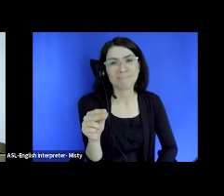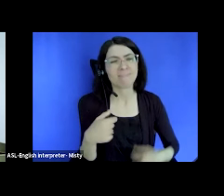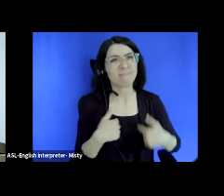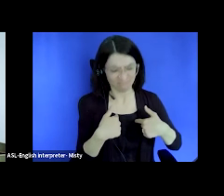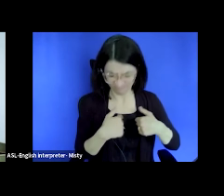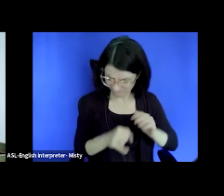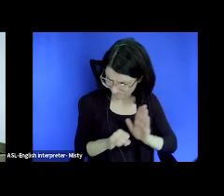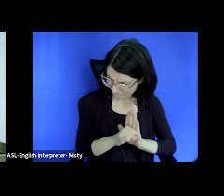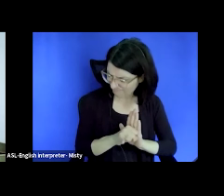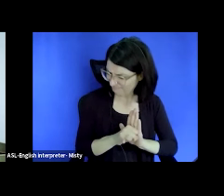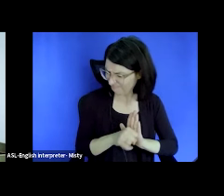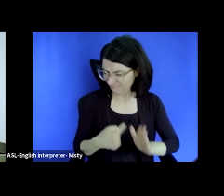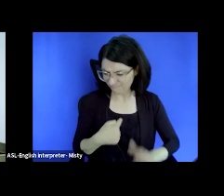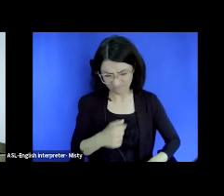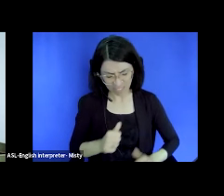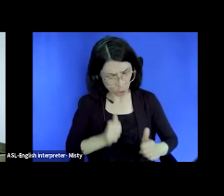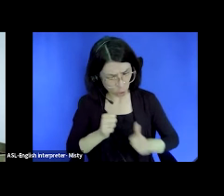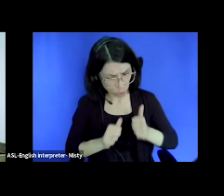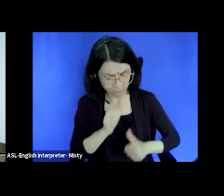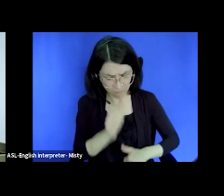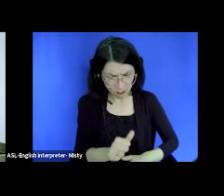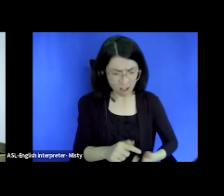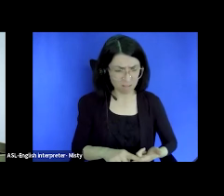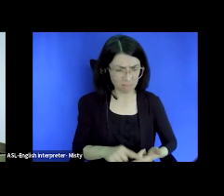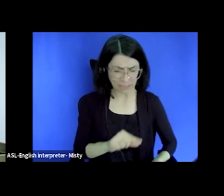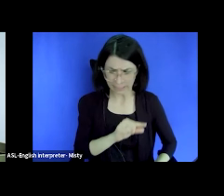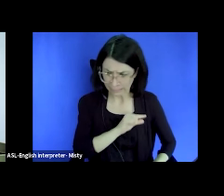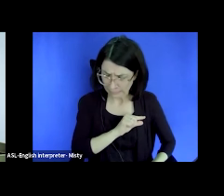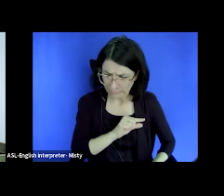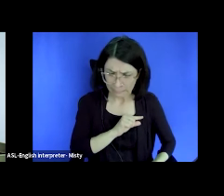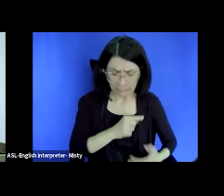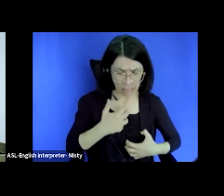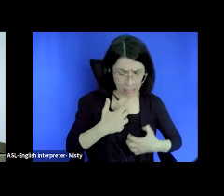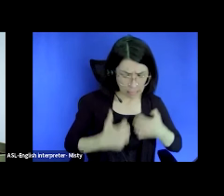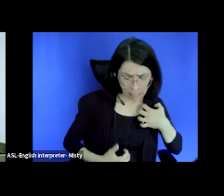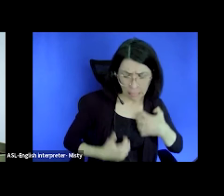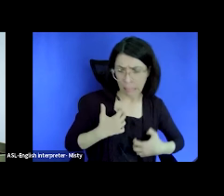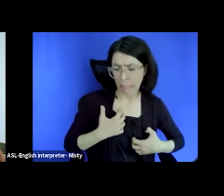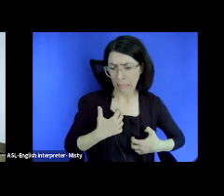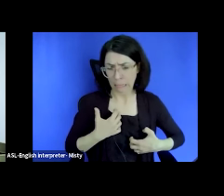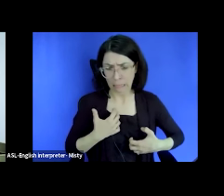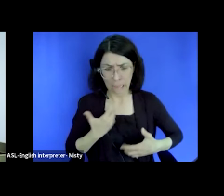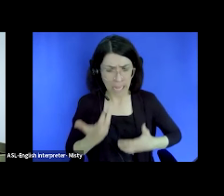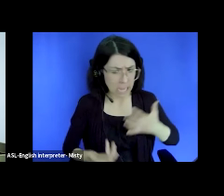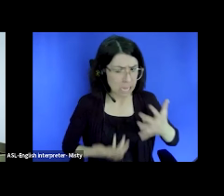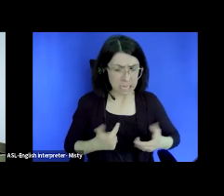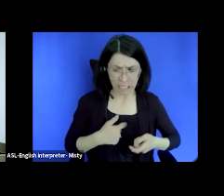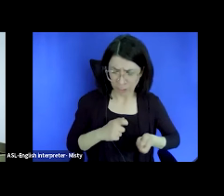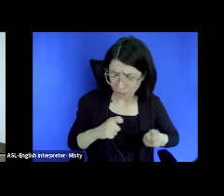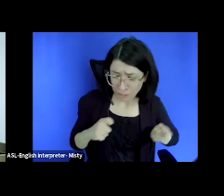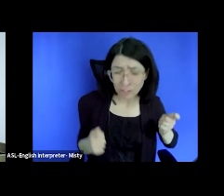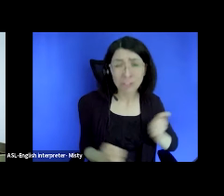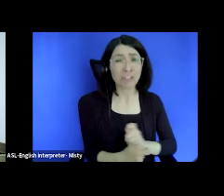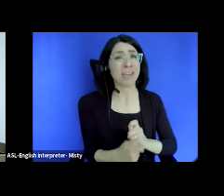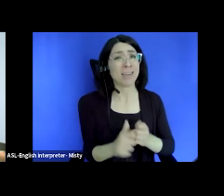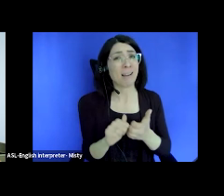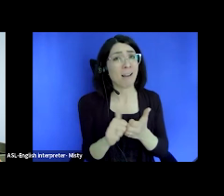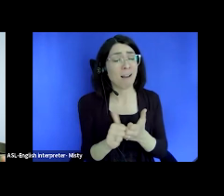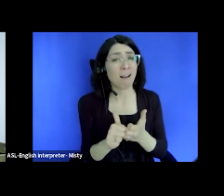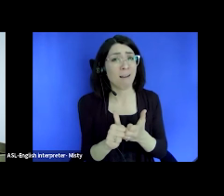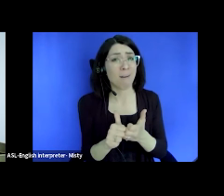still feel guilty. I still have all of these yucky feelings about asking for my needs. How do I change that? So if we